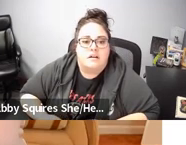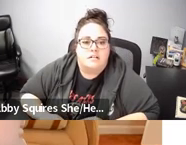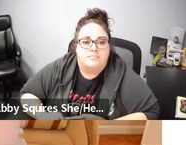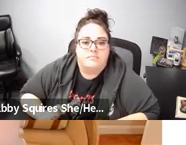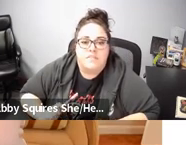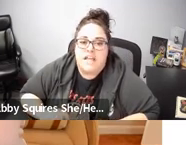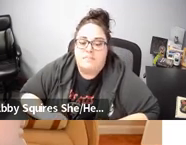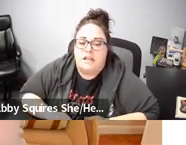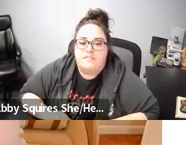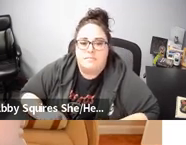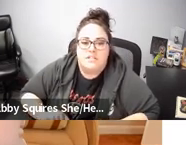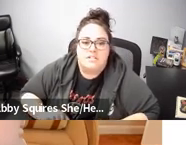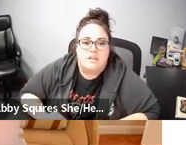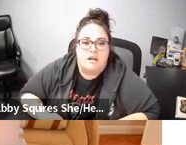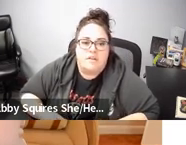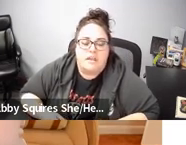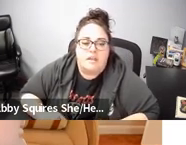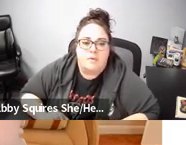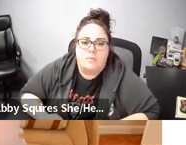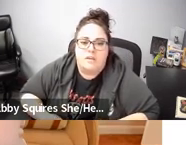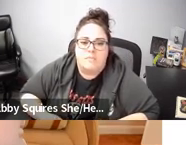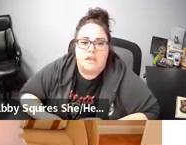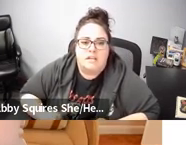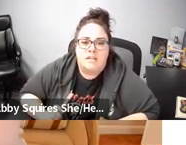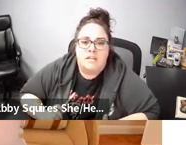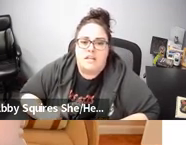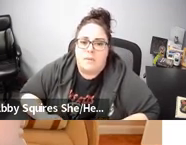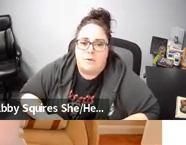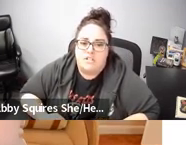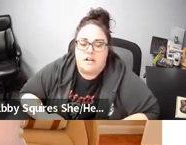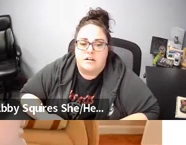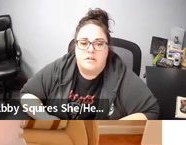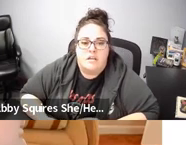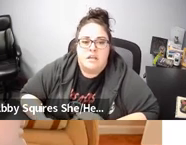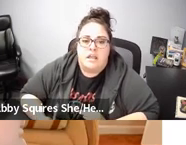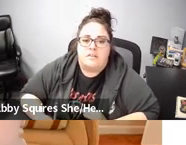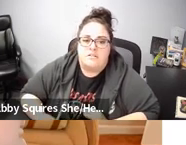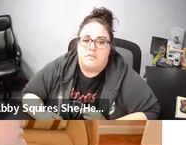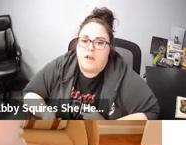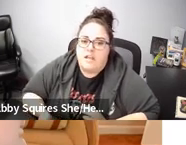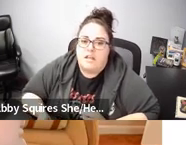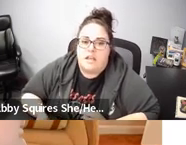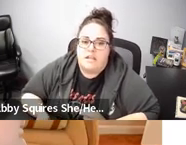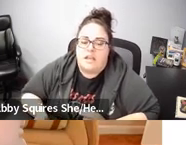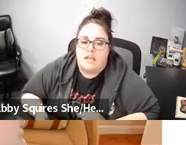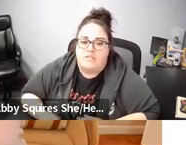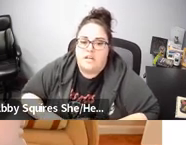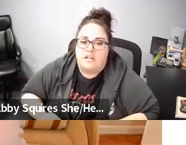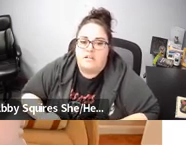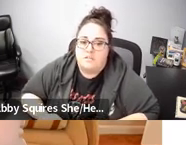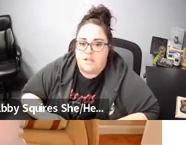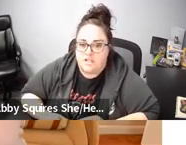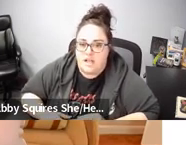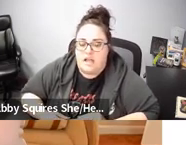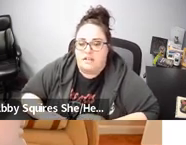The top left image is of a white man in a power chair, and there's a red and a